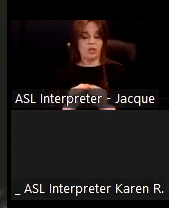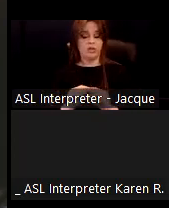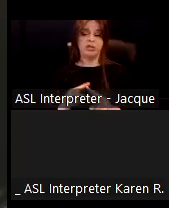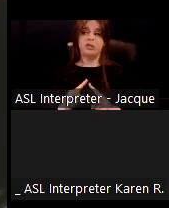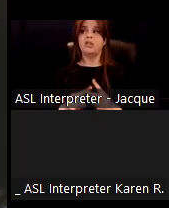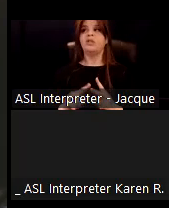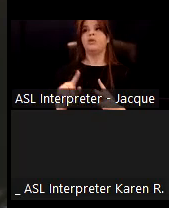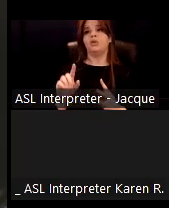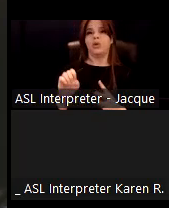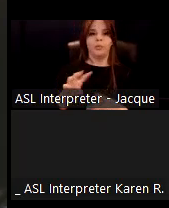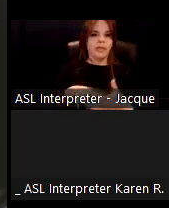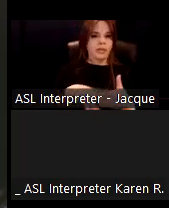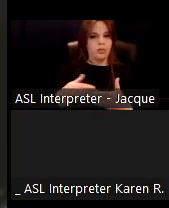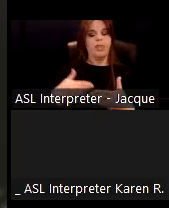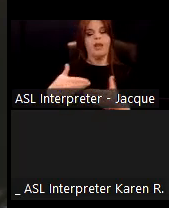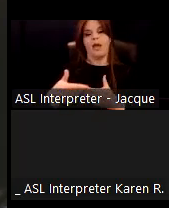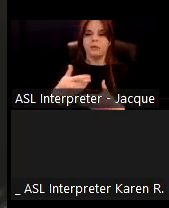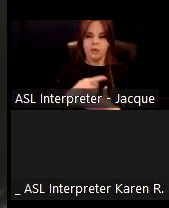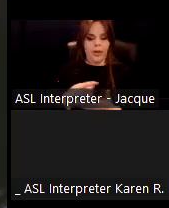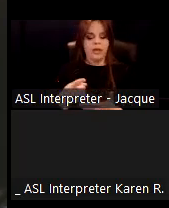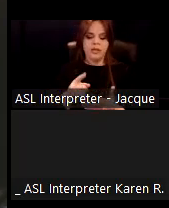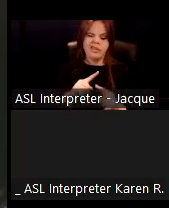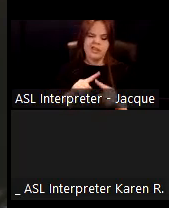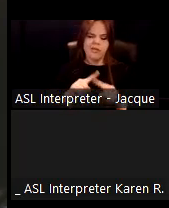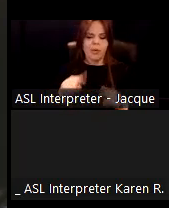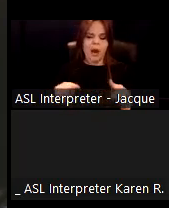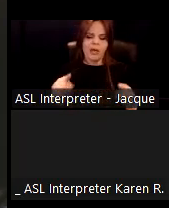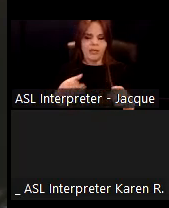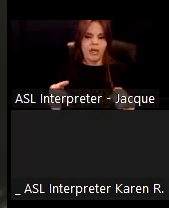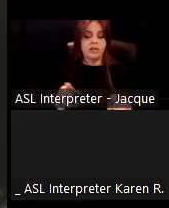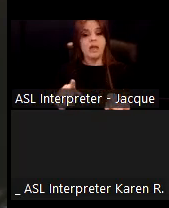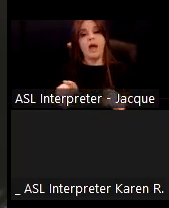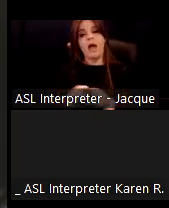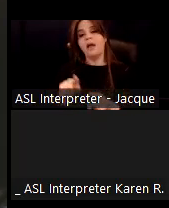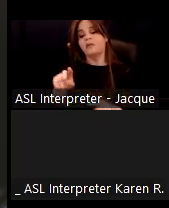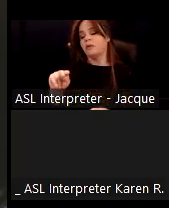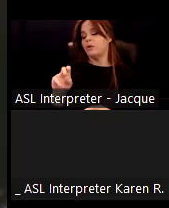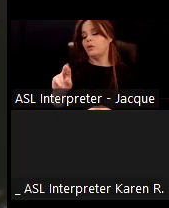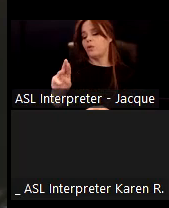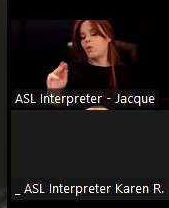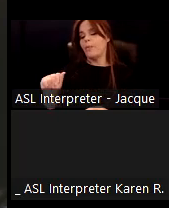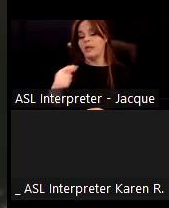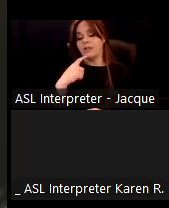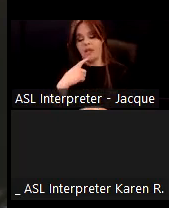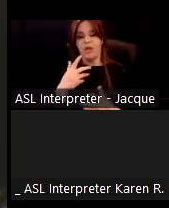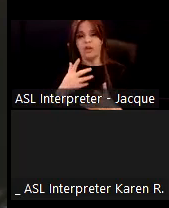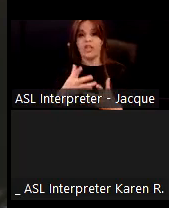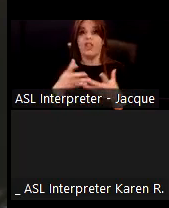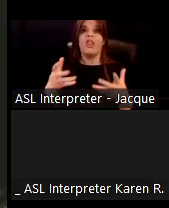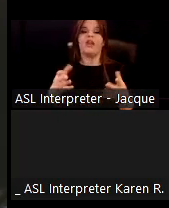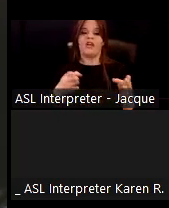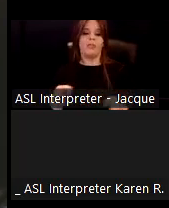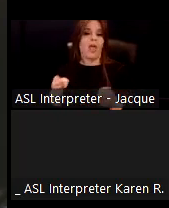week after. There's a variety of things. But as Norma already said, there's a lot of planning going into it. So